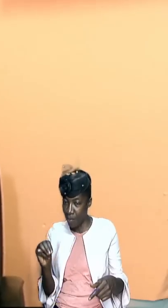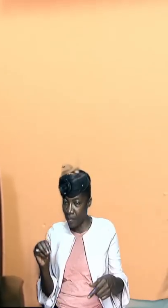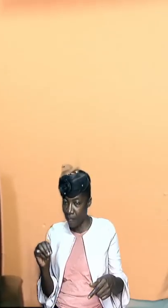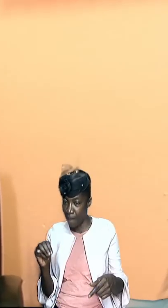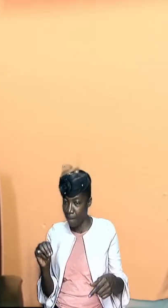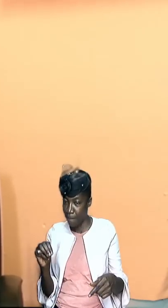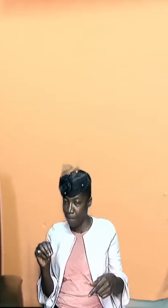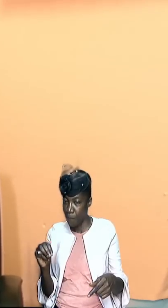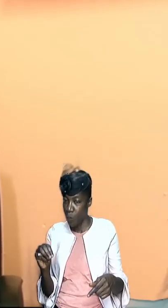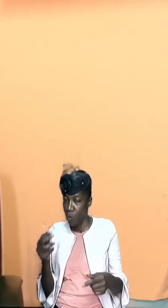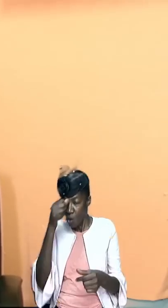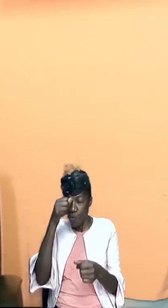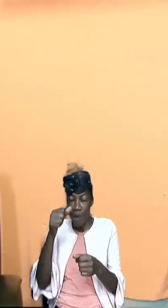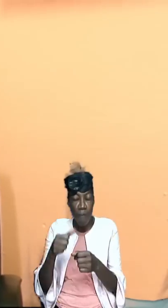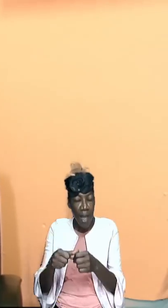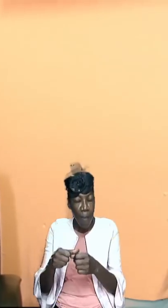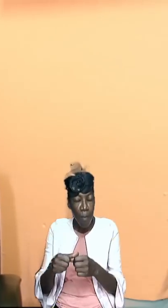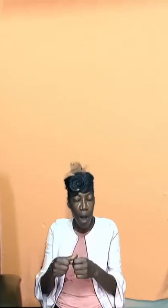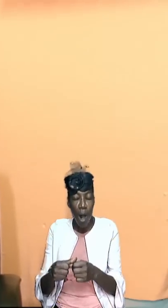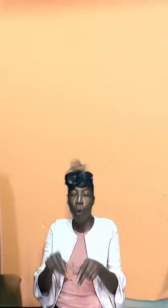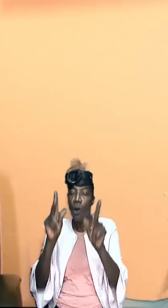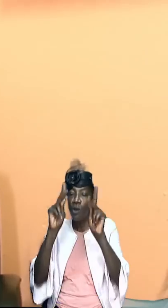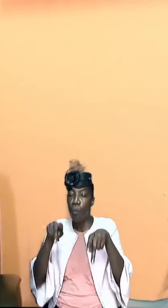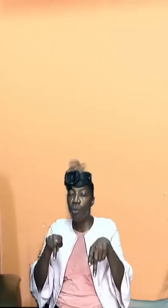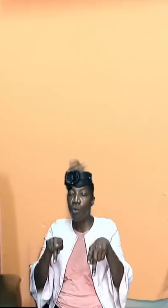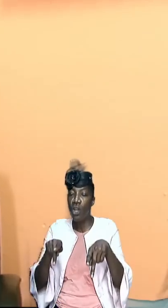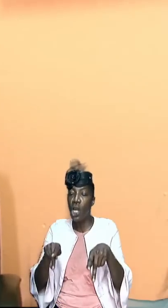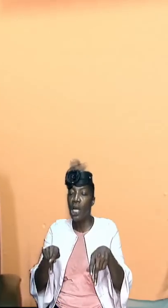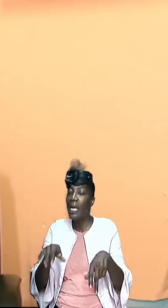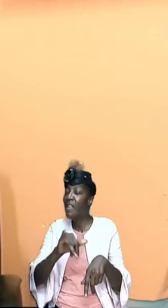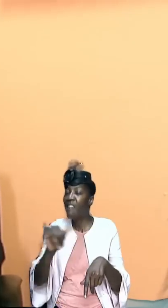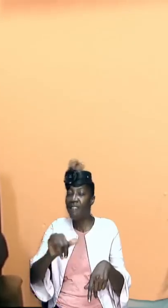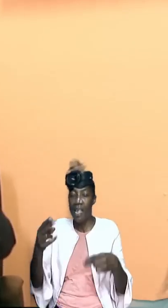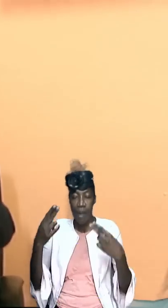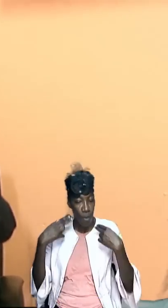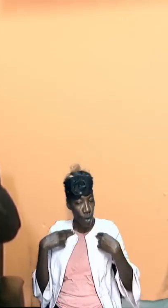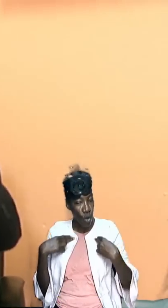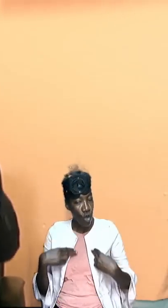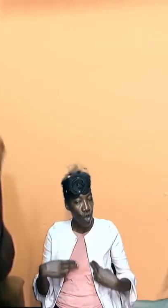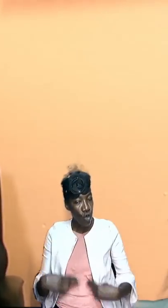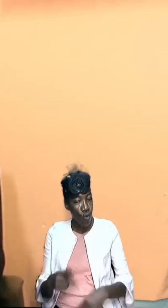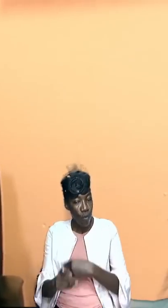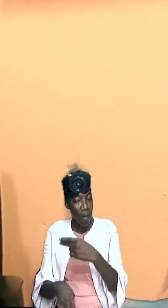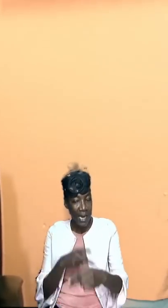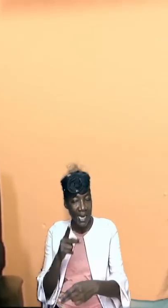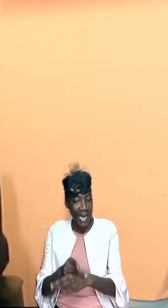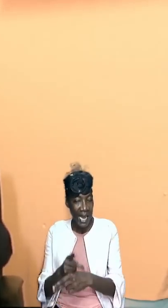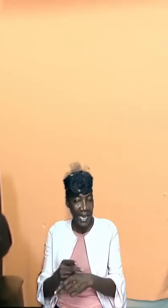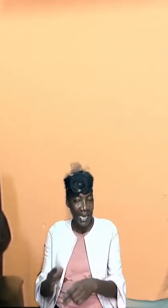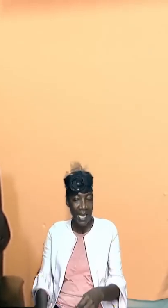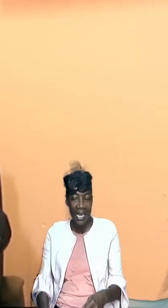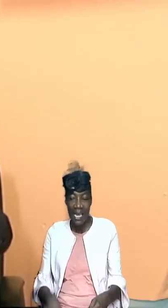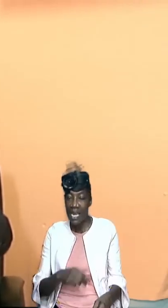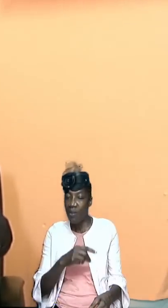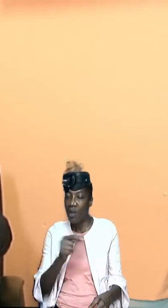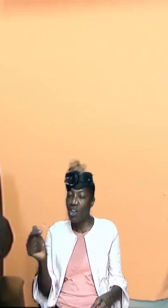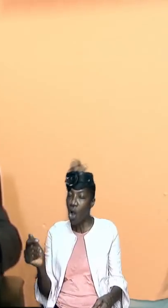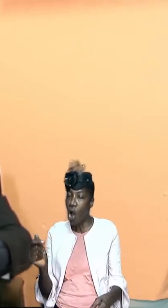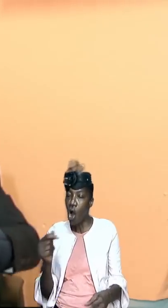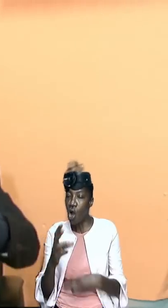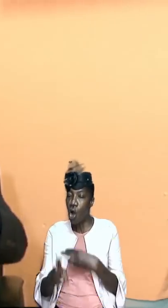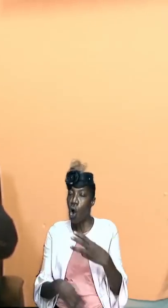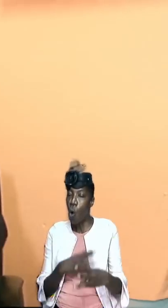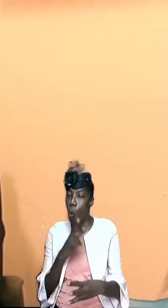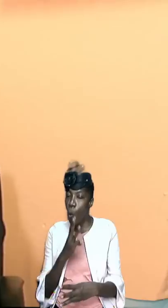going to apply it to humankind. But in the dog world, and we use